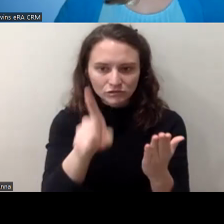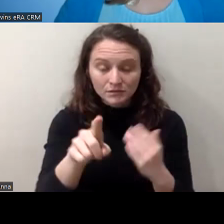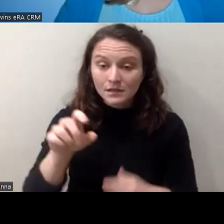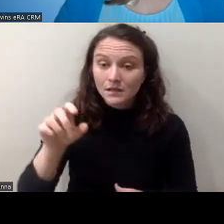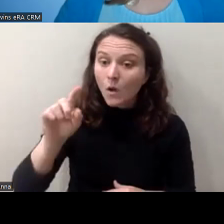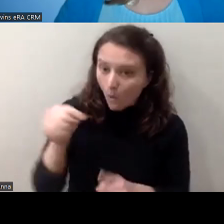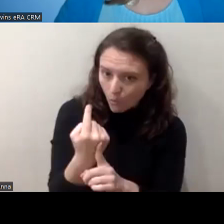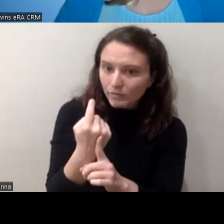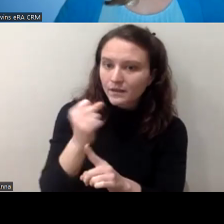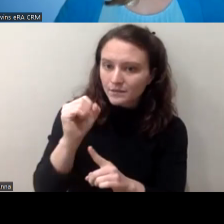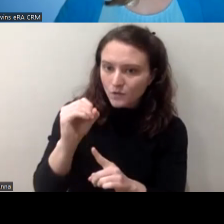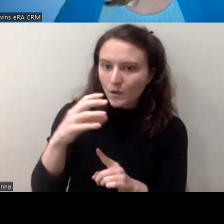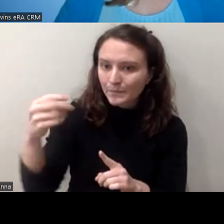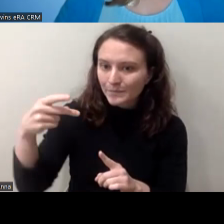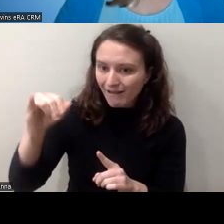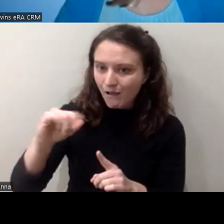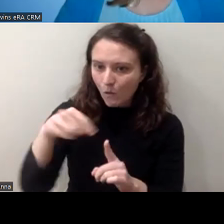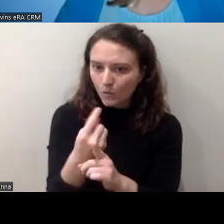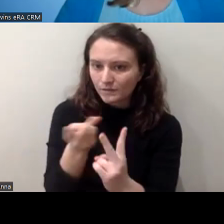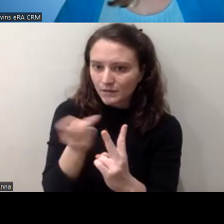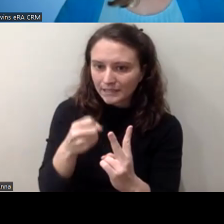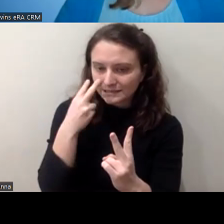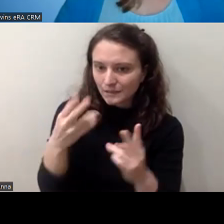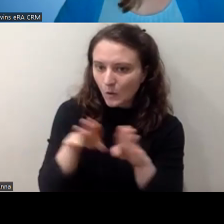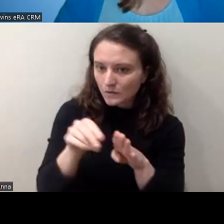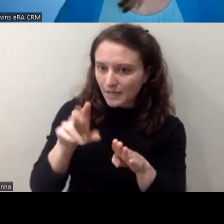Ooh. Yes. Yes. Yes.